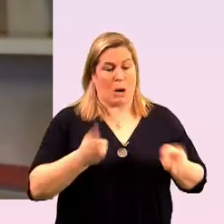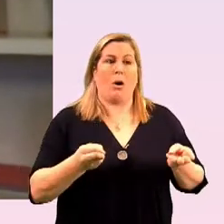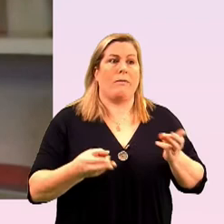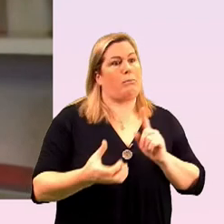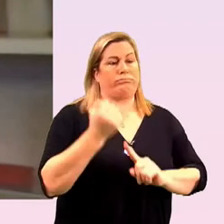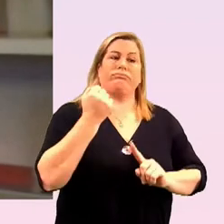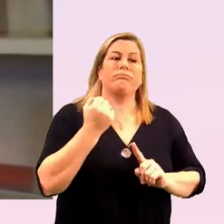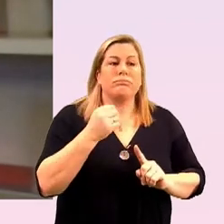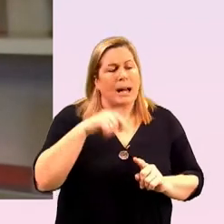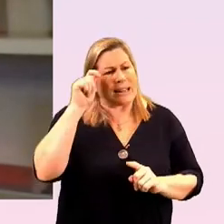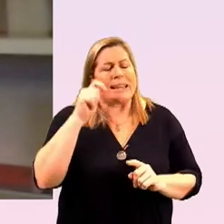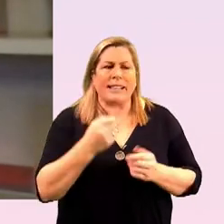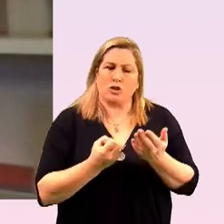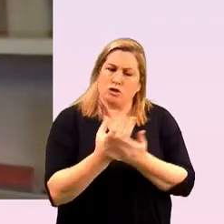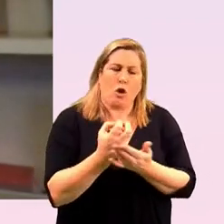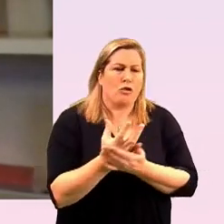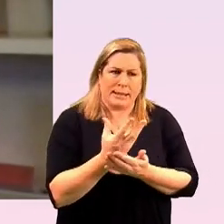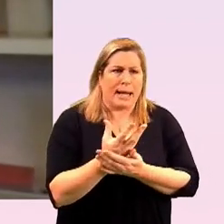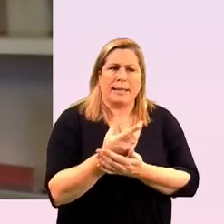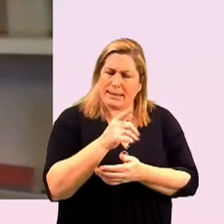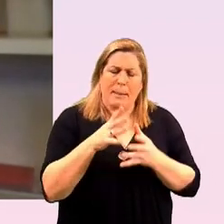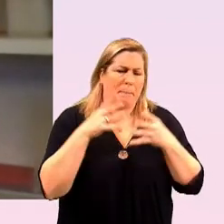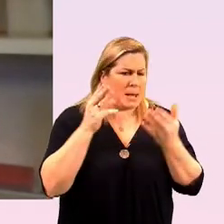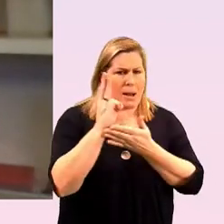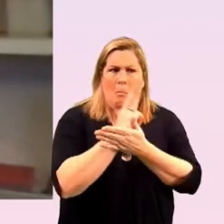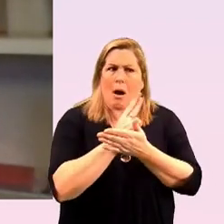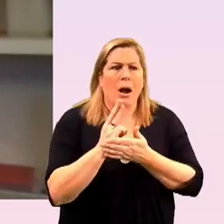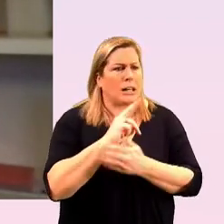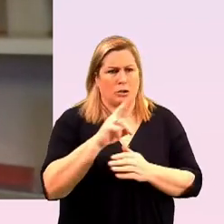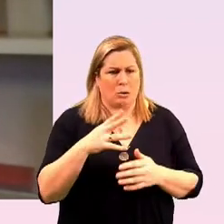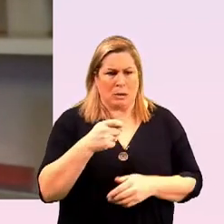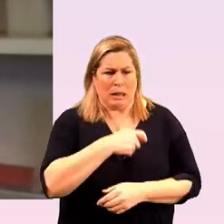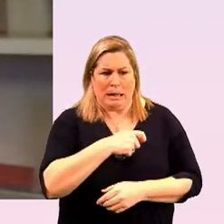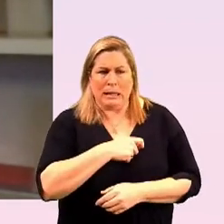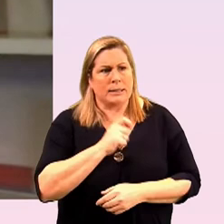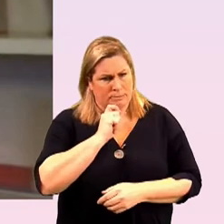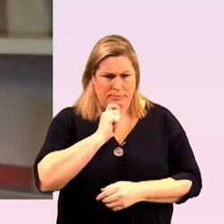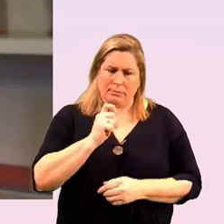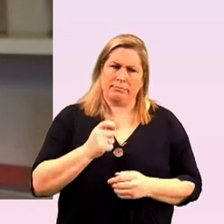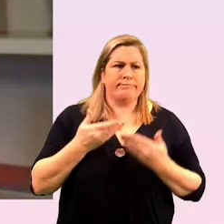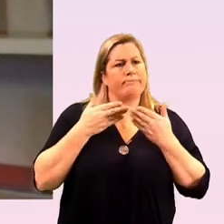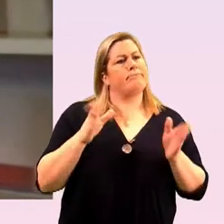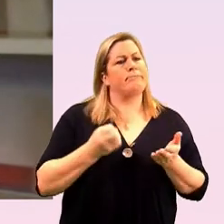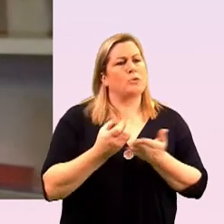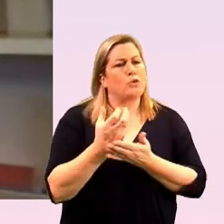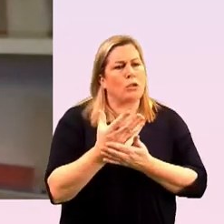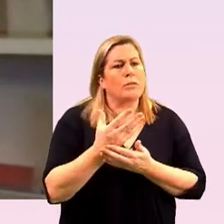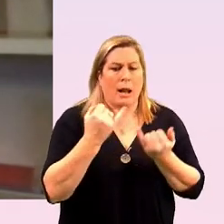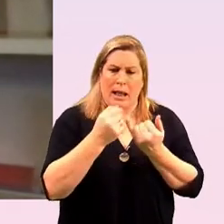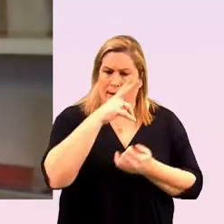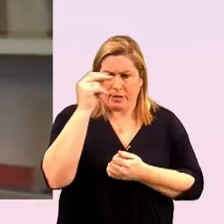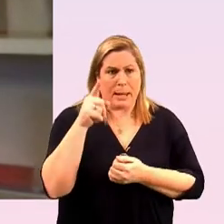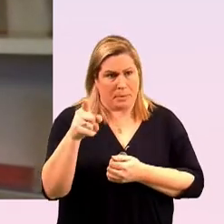I think storytelling is a huge part of that, you know, and not to be afraid to tell those stories, such as the examples I think Tony has